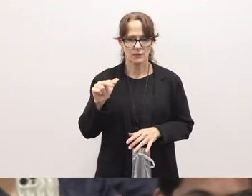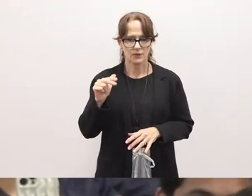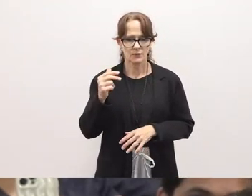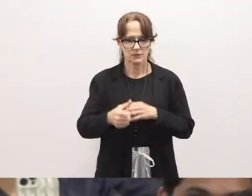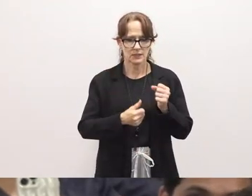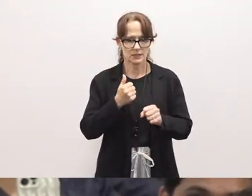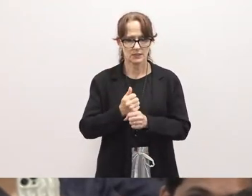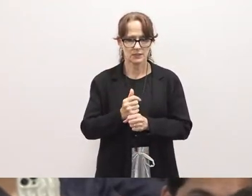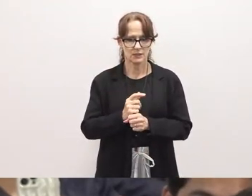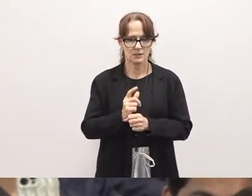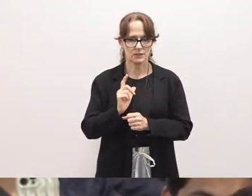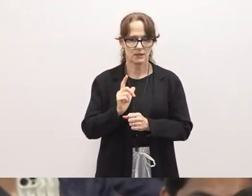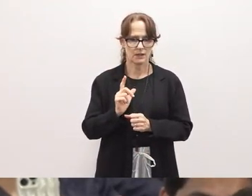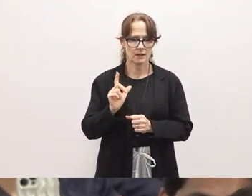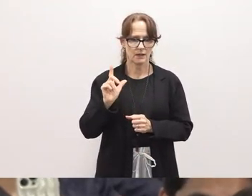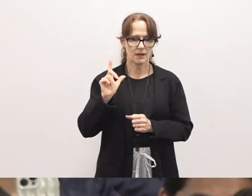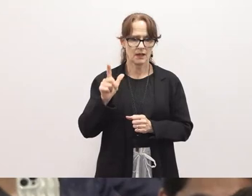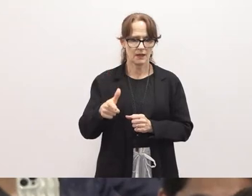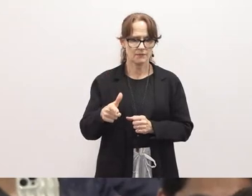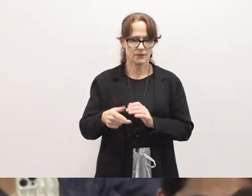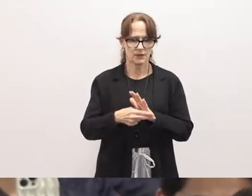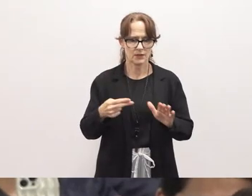after their initial diagnosis,